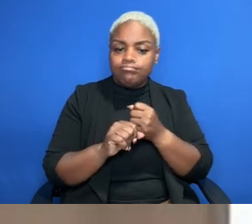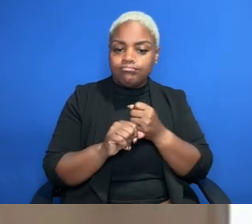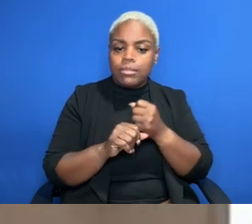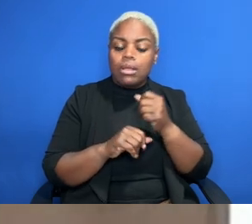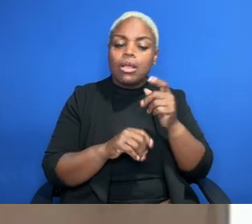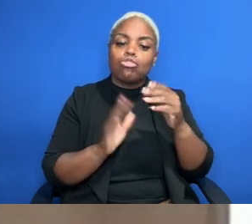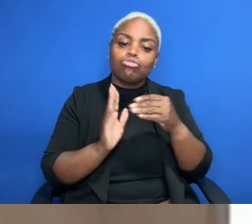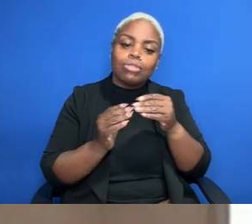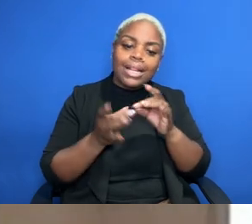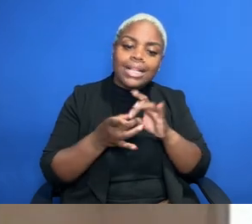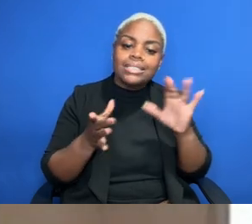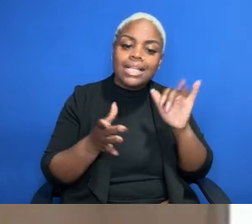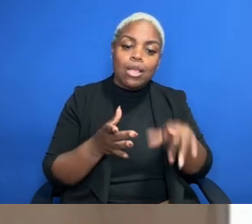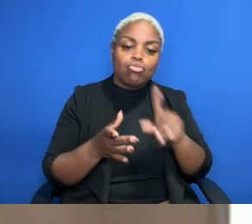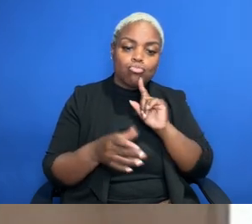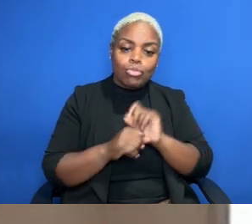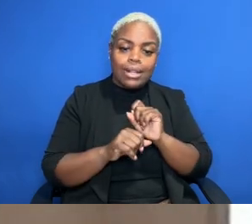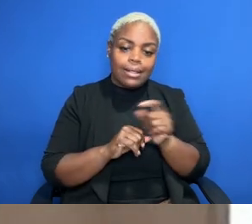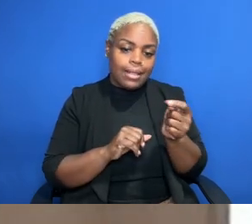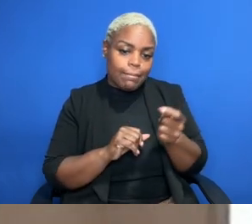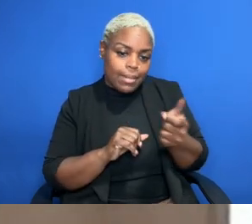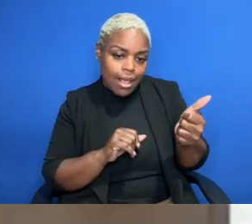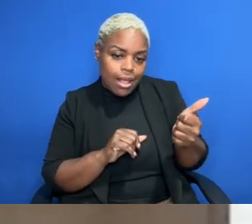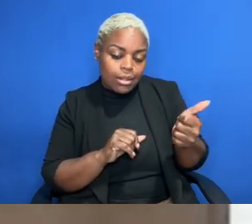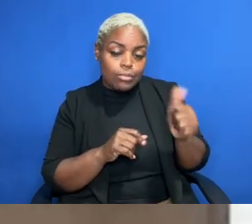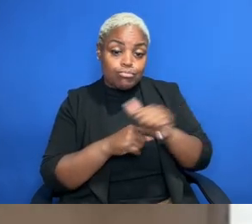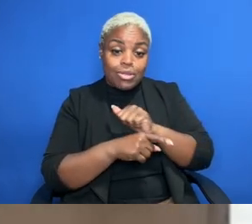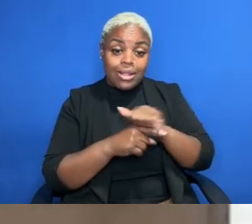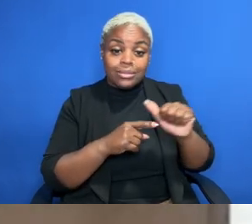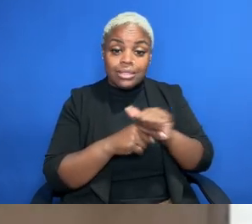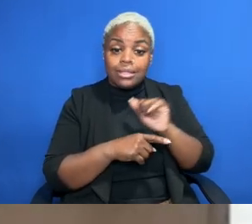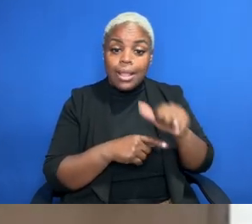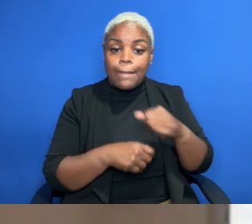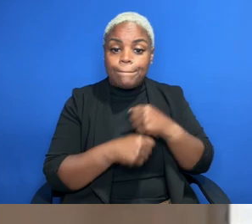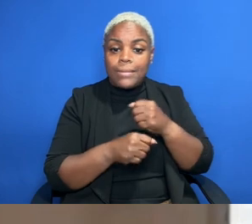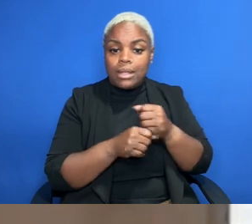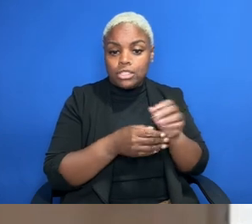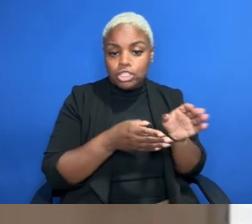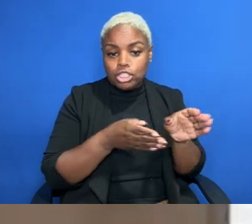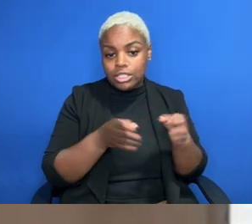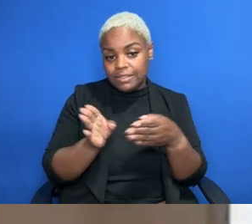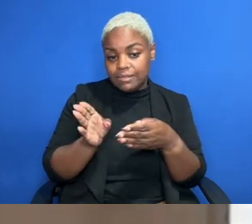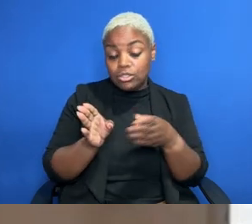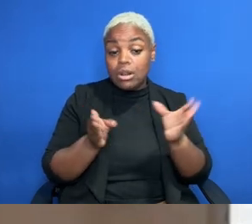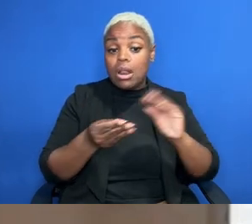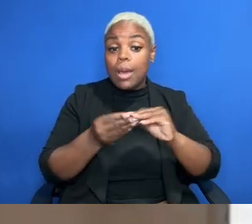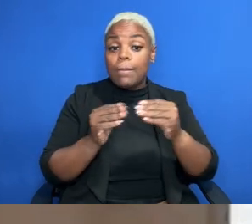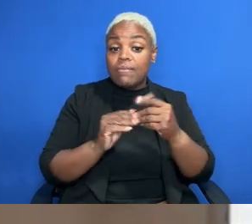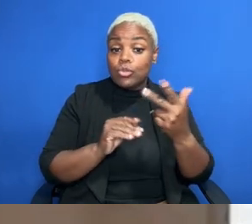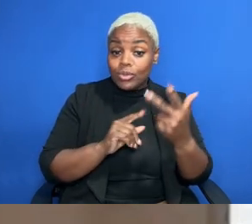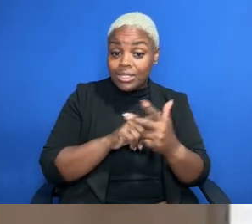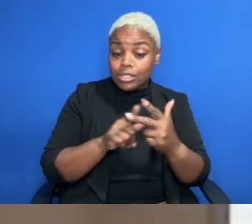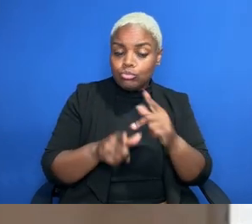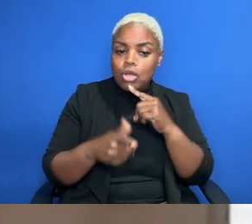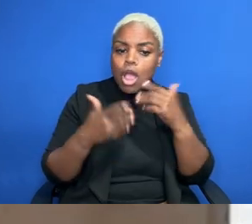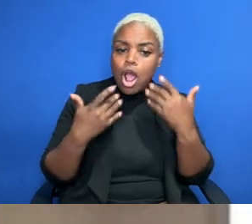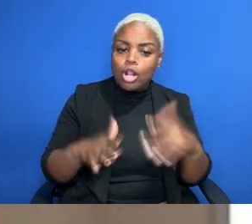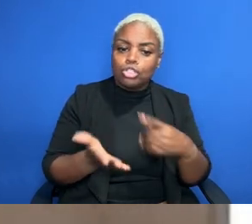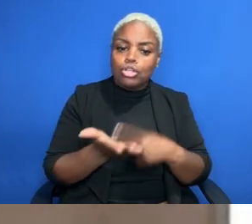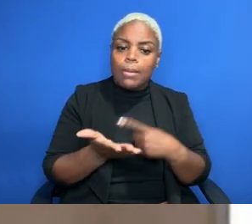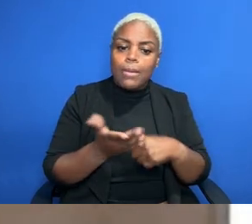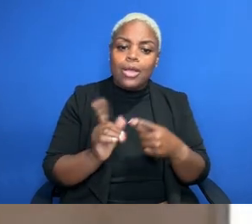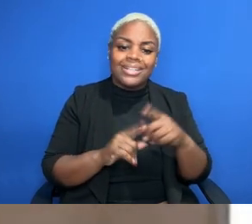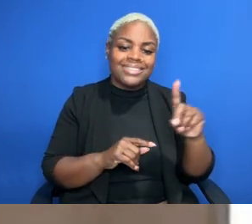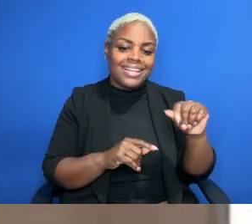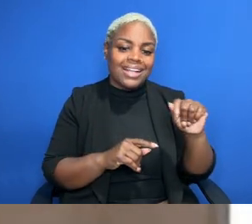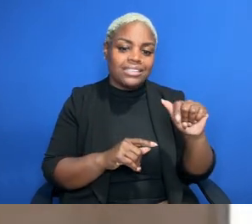regulations formally released that would eliminate this practice and make these shifts. Number three, that was